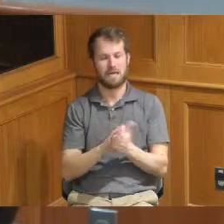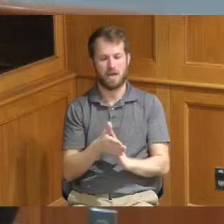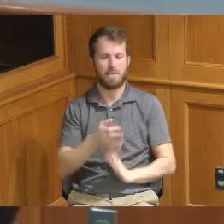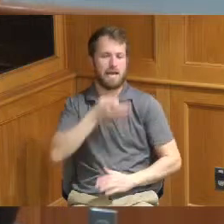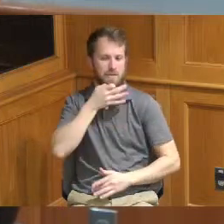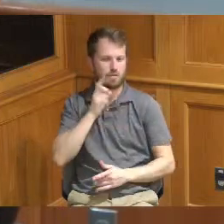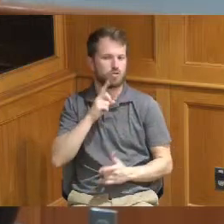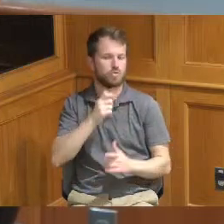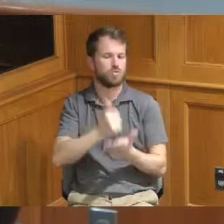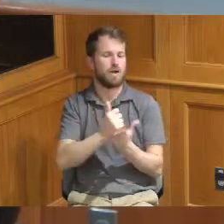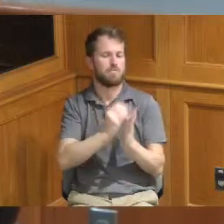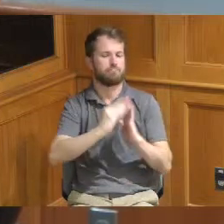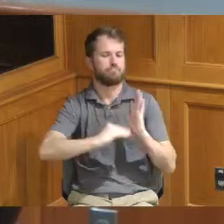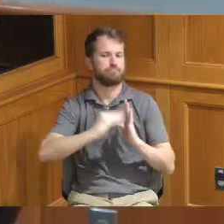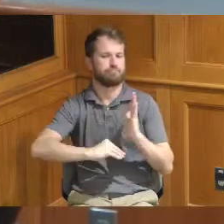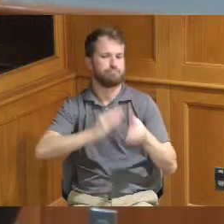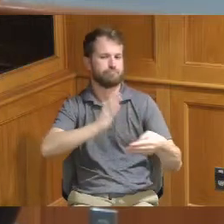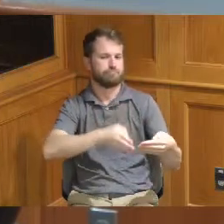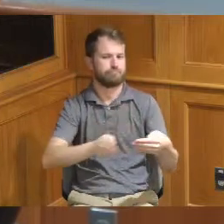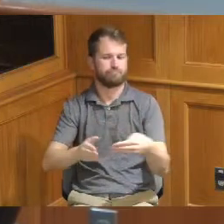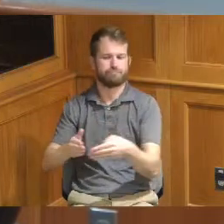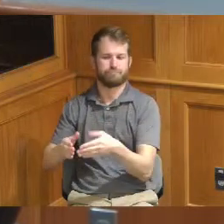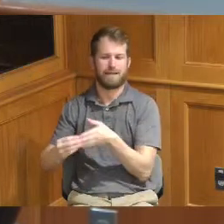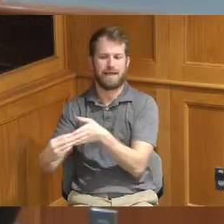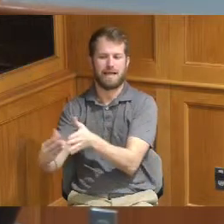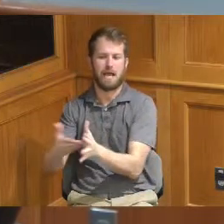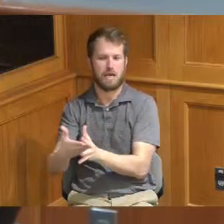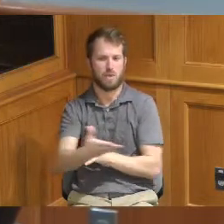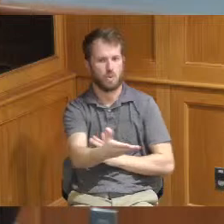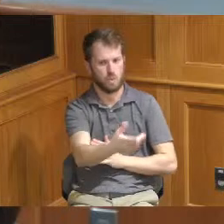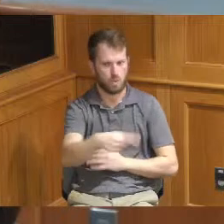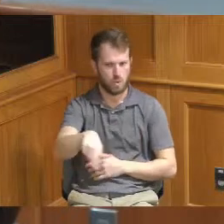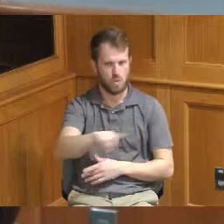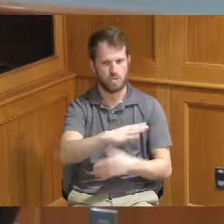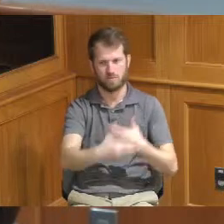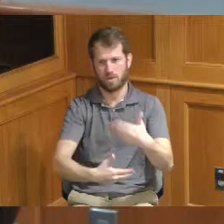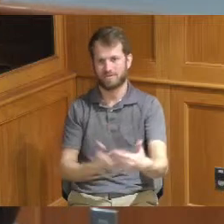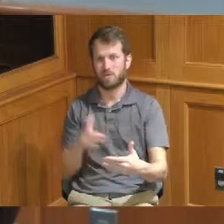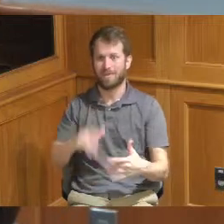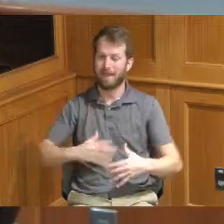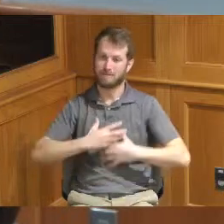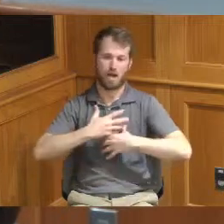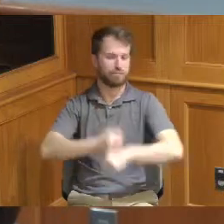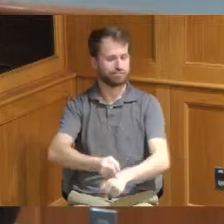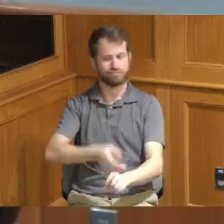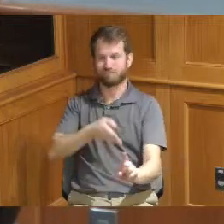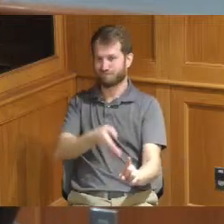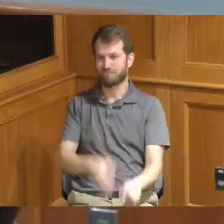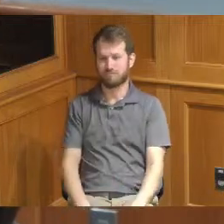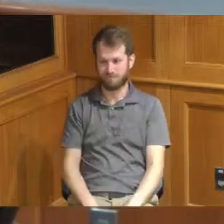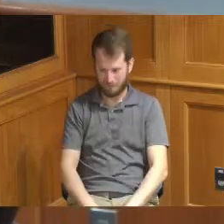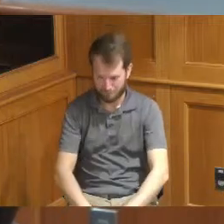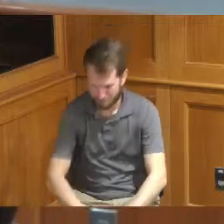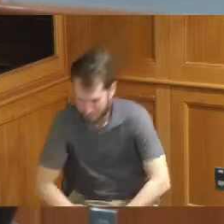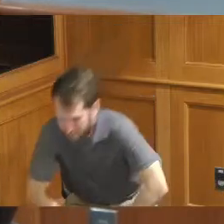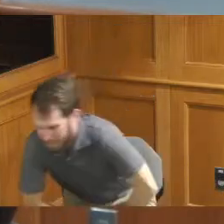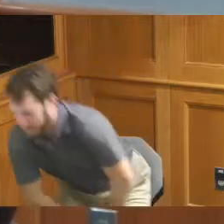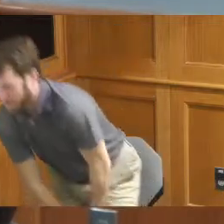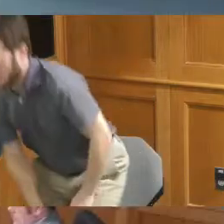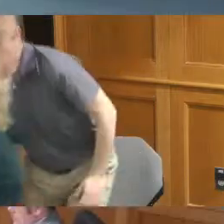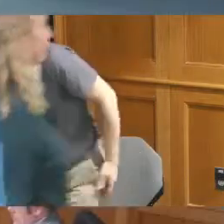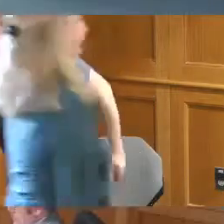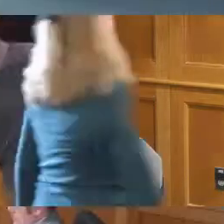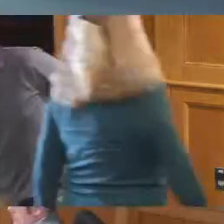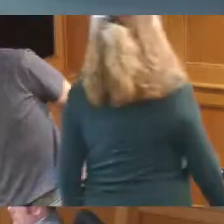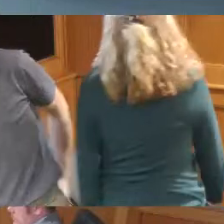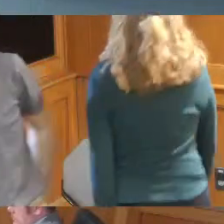those applications and guiding those people through those processes. So that's the short and sweet of it. Thank you very much. Open